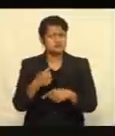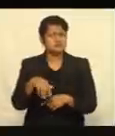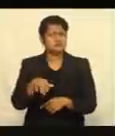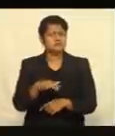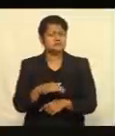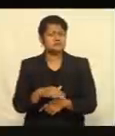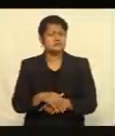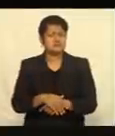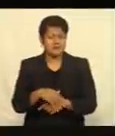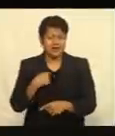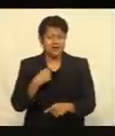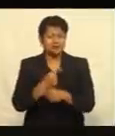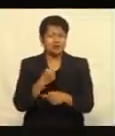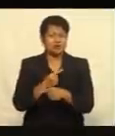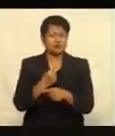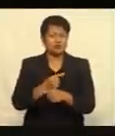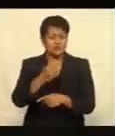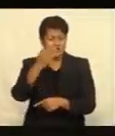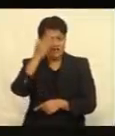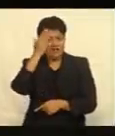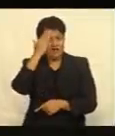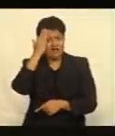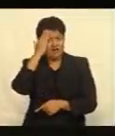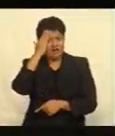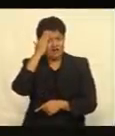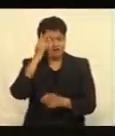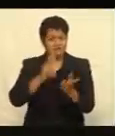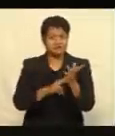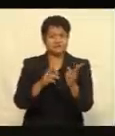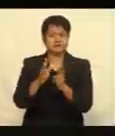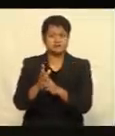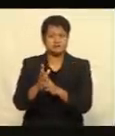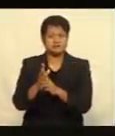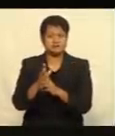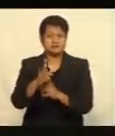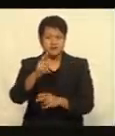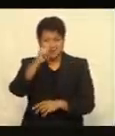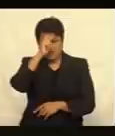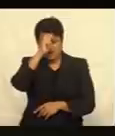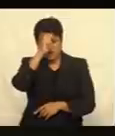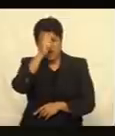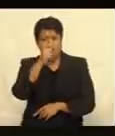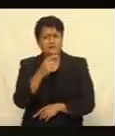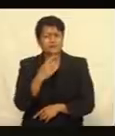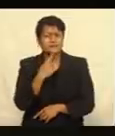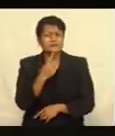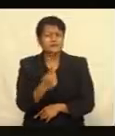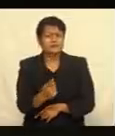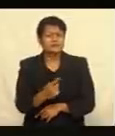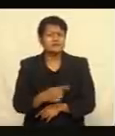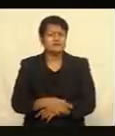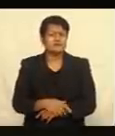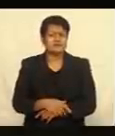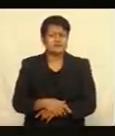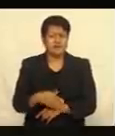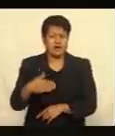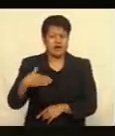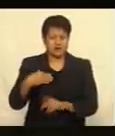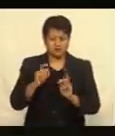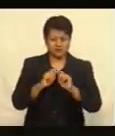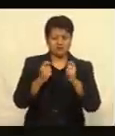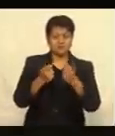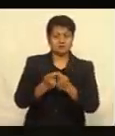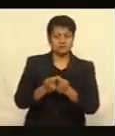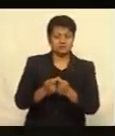the Turang Koro of Nasomo in Tavua just a while ago, and what he told me is that the health officials were at the